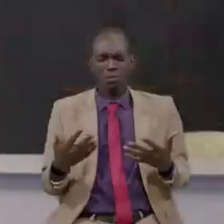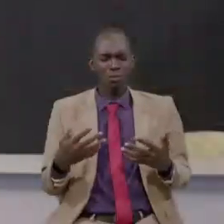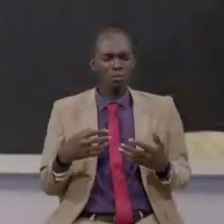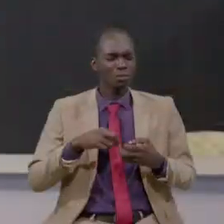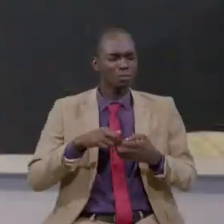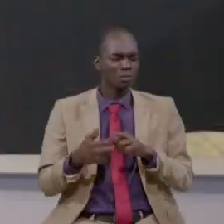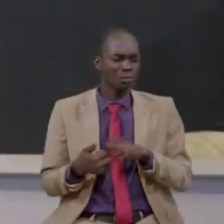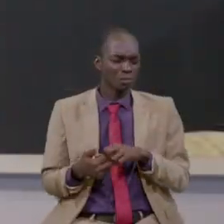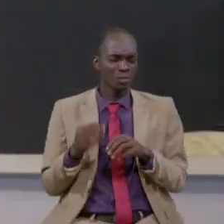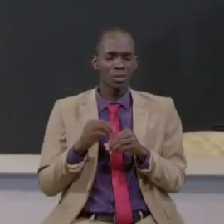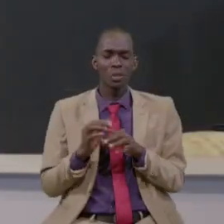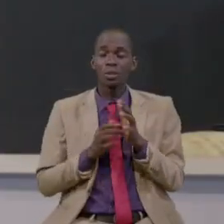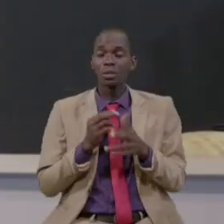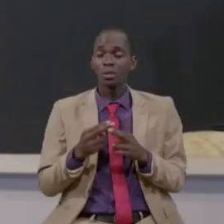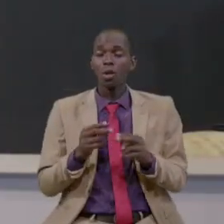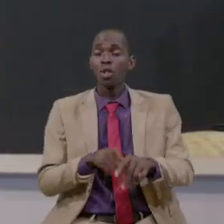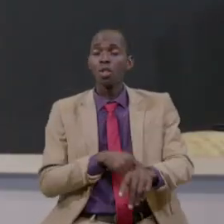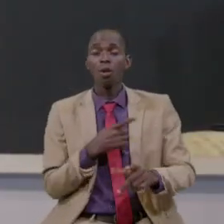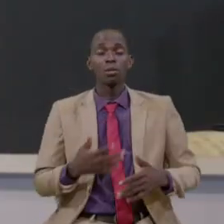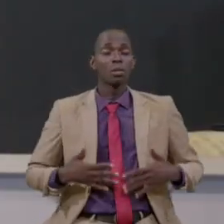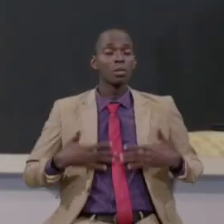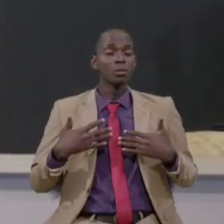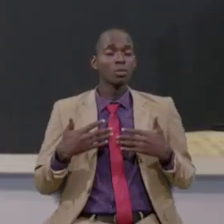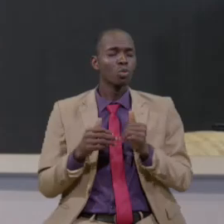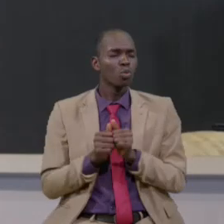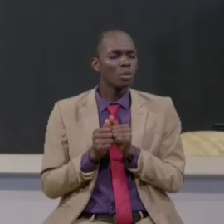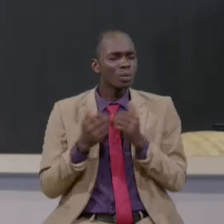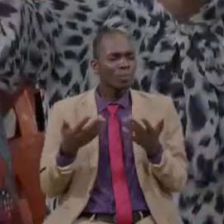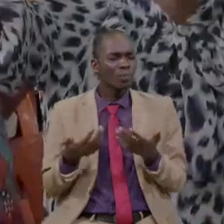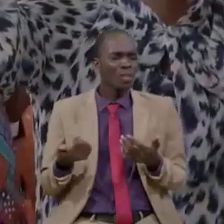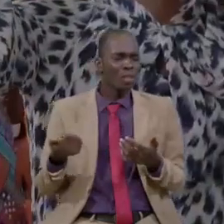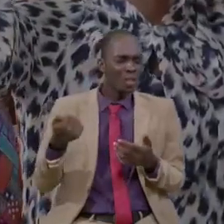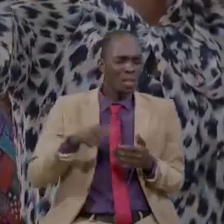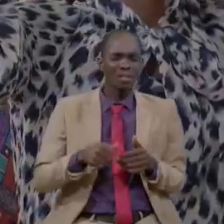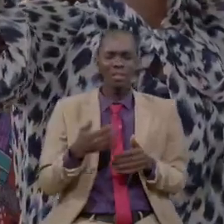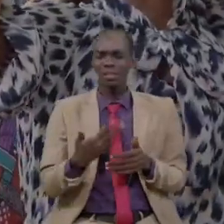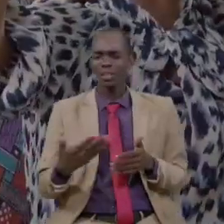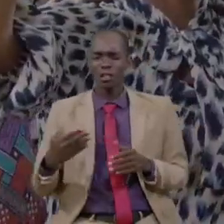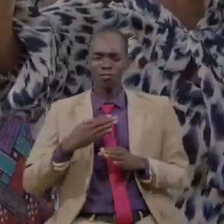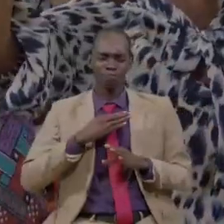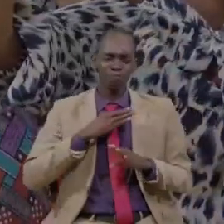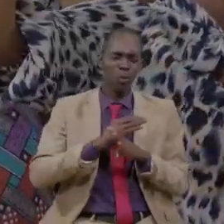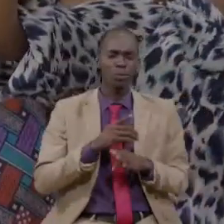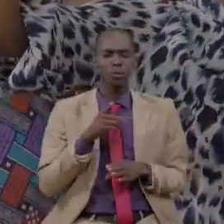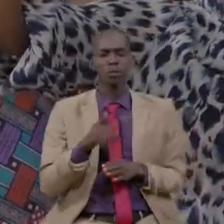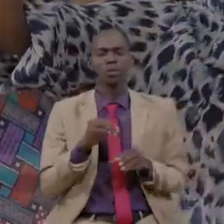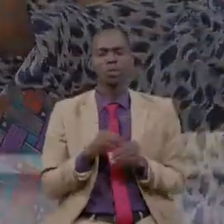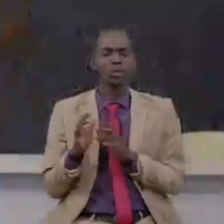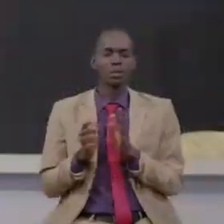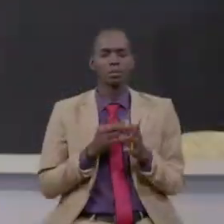Long life without anything stopping you on the way. You can go